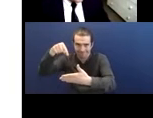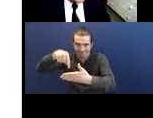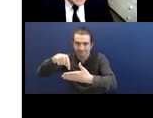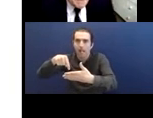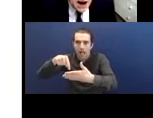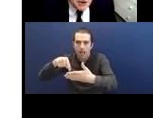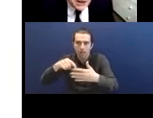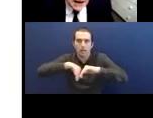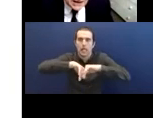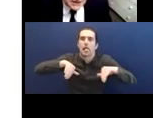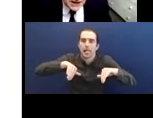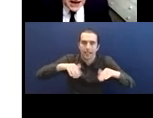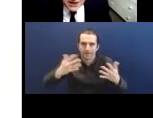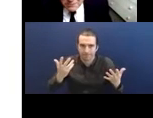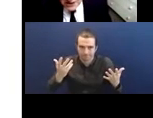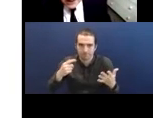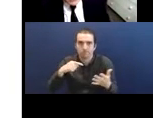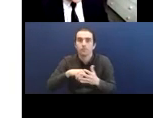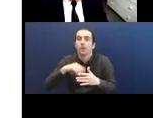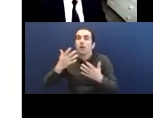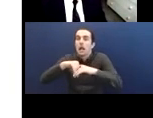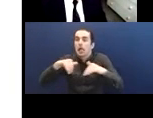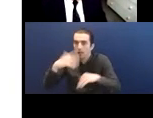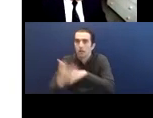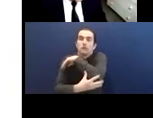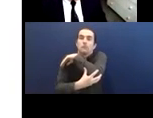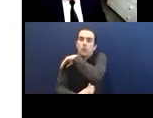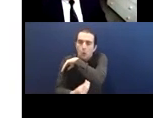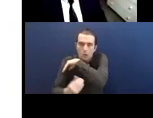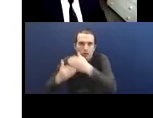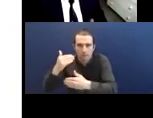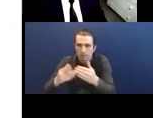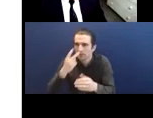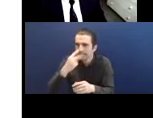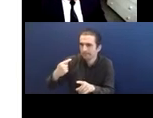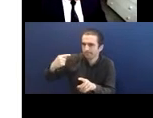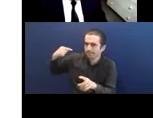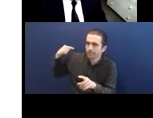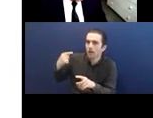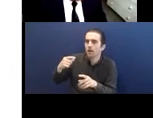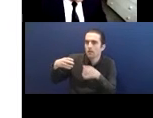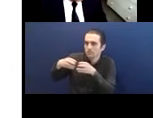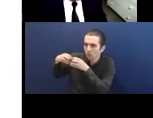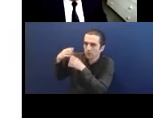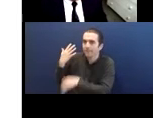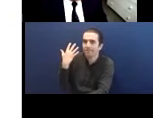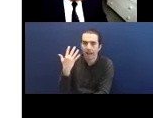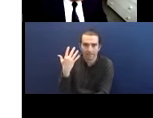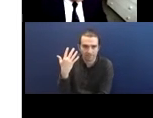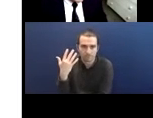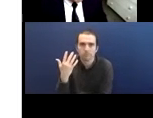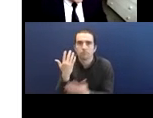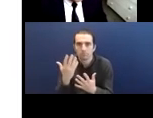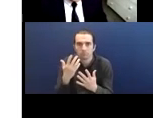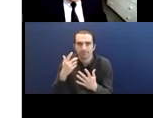And I talked about a barriers activity in the presentation, if you haven't watched it yet, getting people to identify the barriers for people